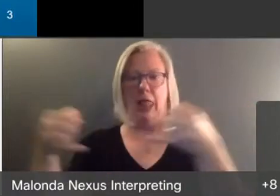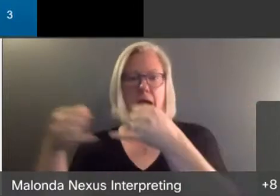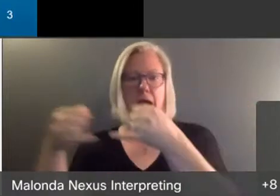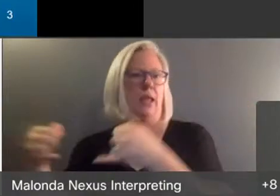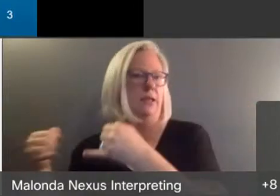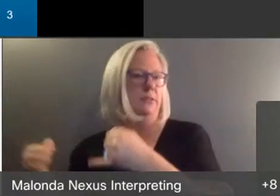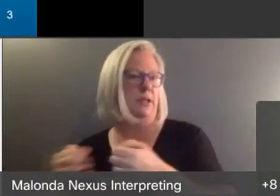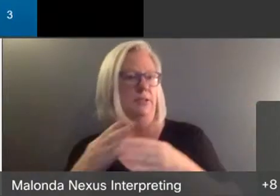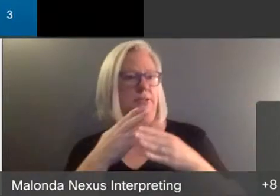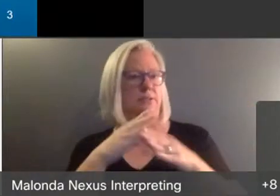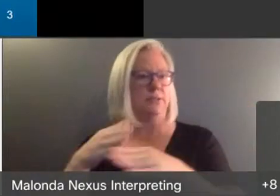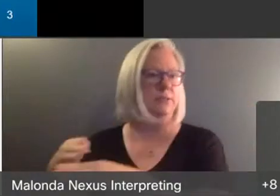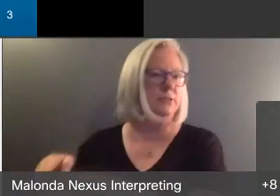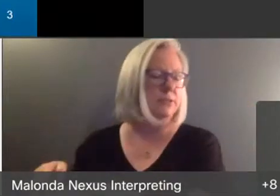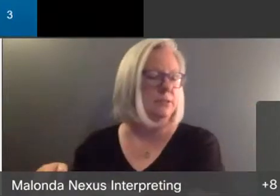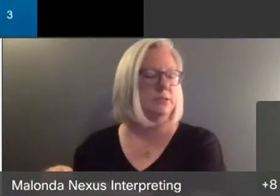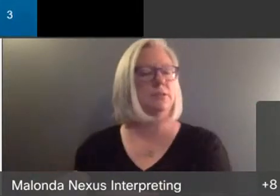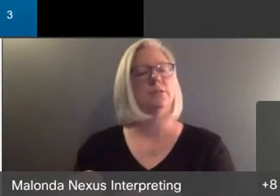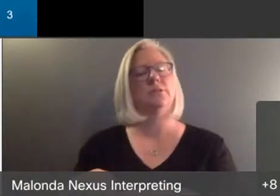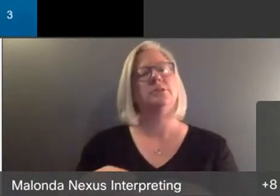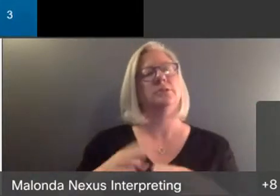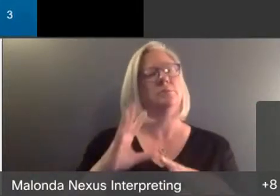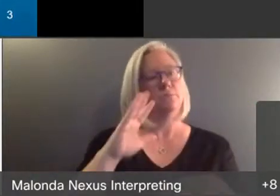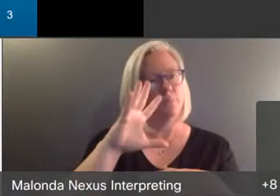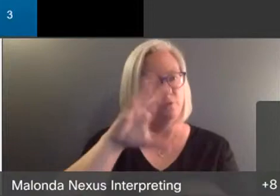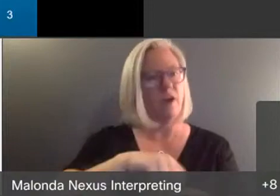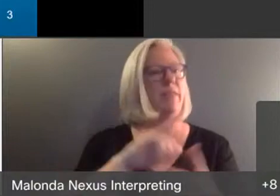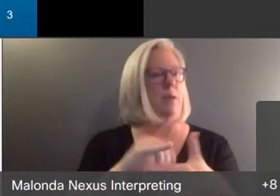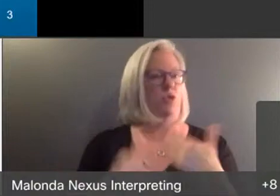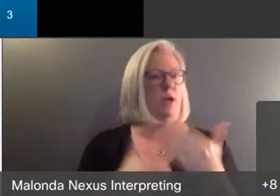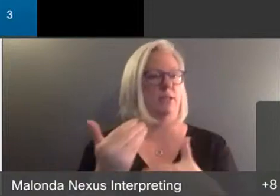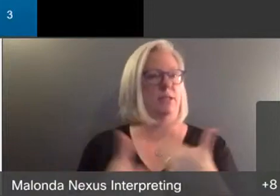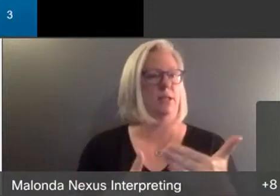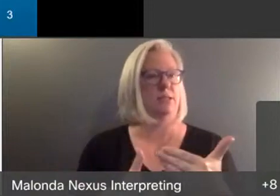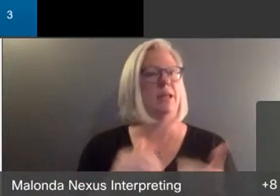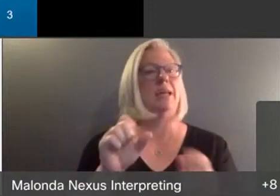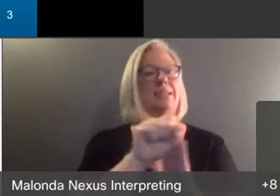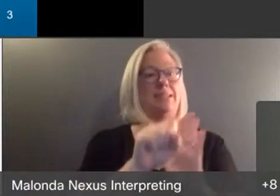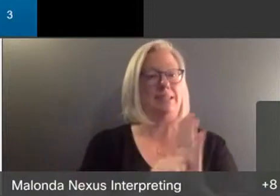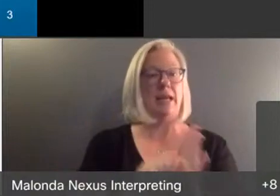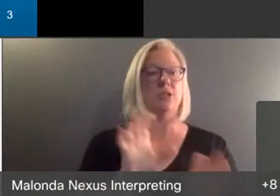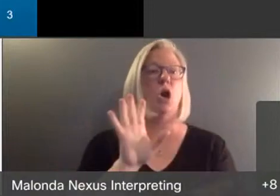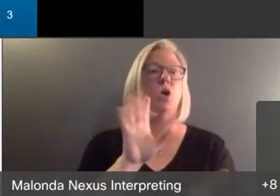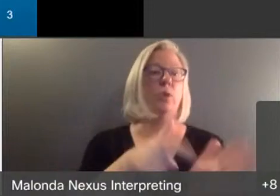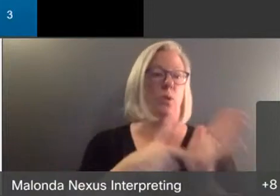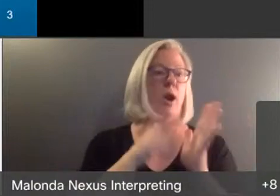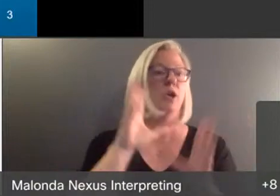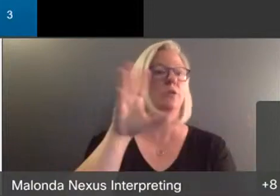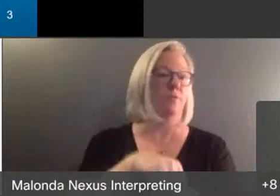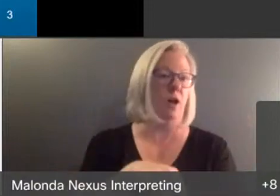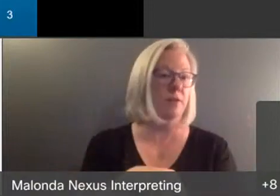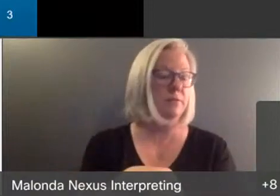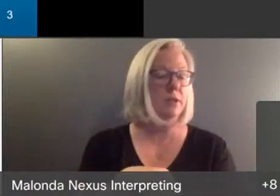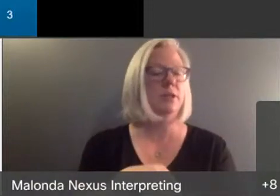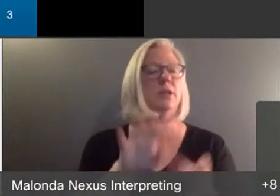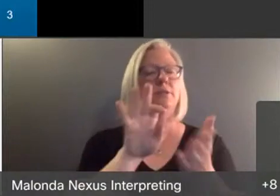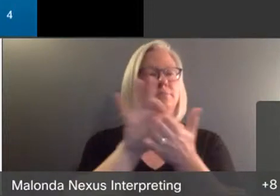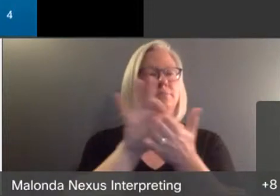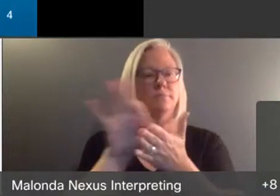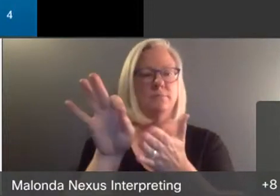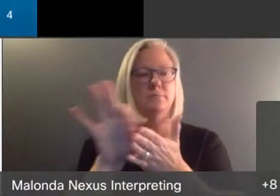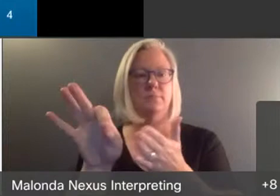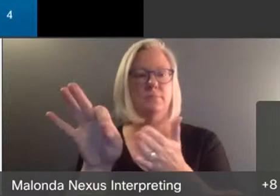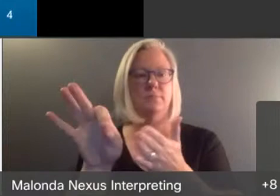the opportunity to participate in census prep, and states are required to participate to get census data for certain areas of the state,